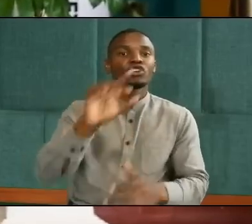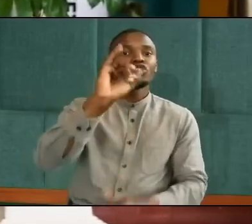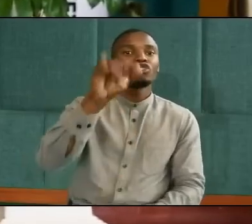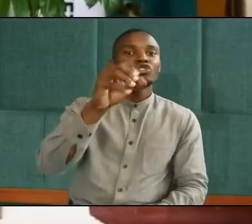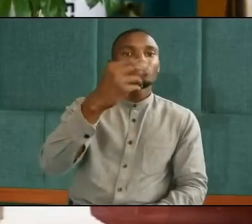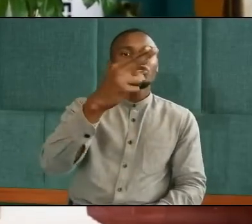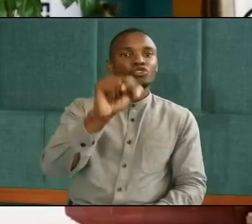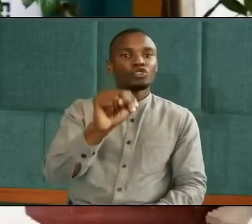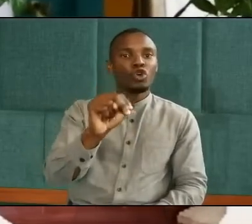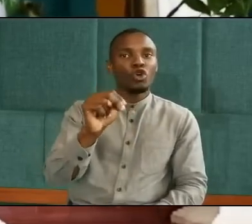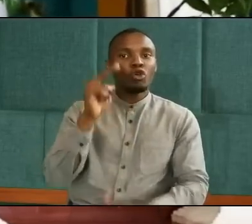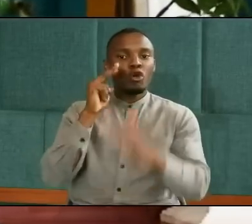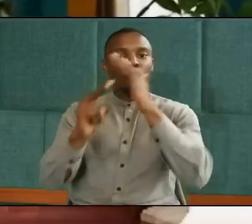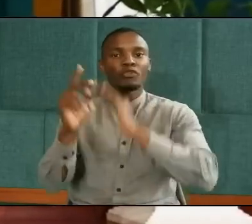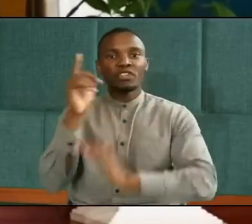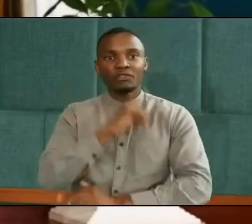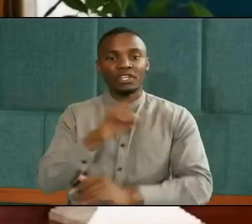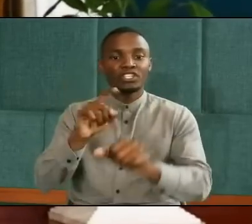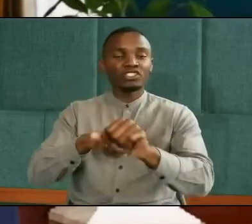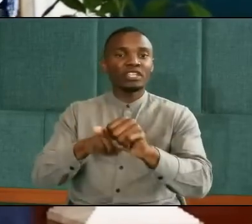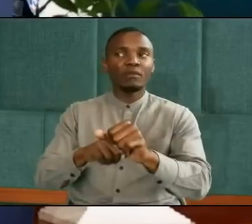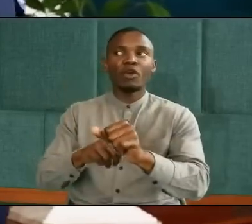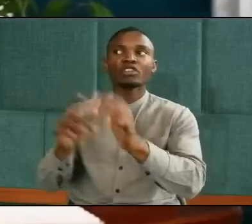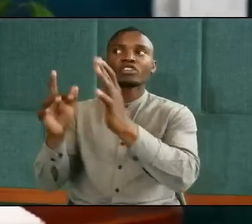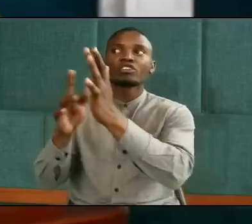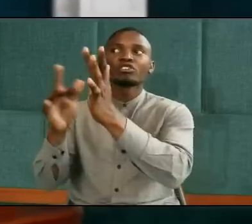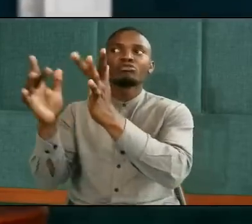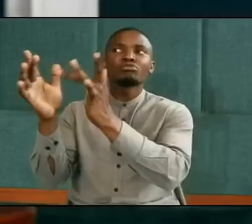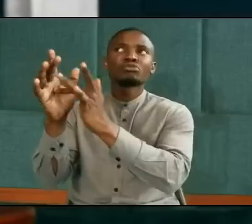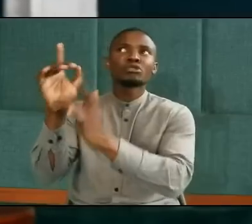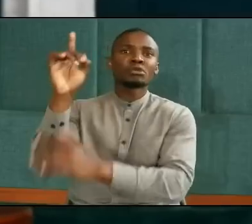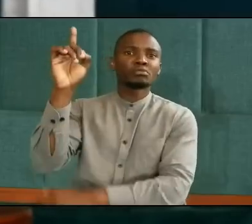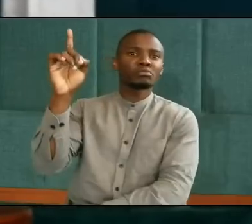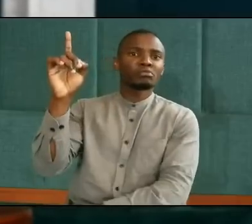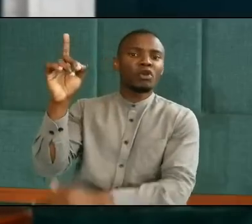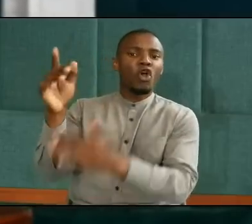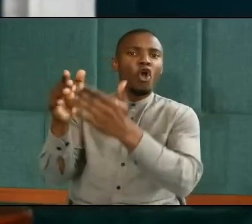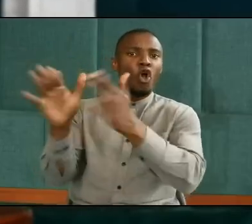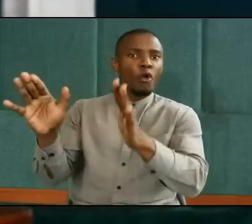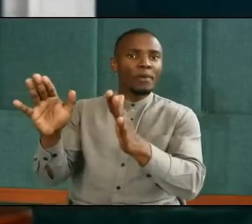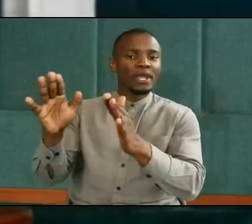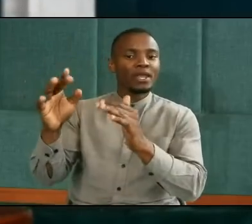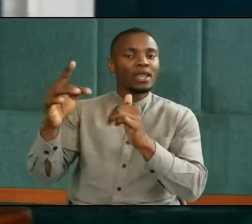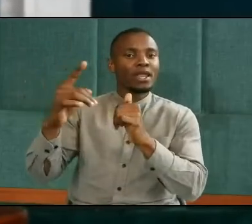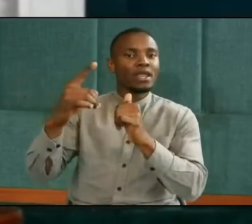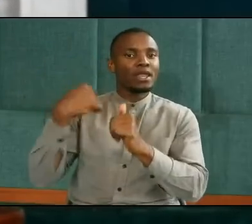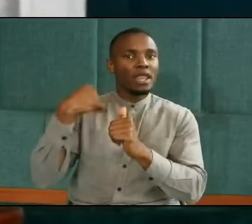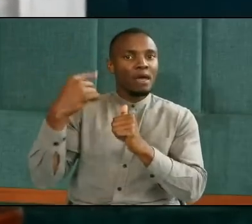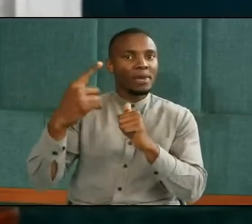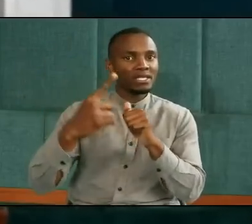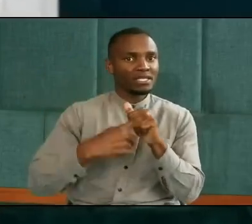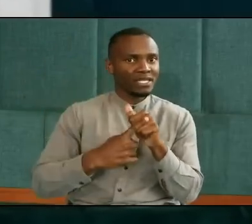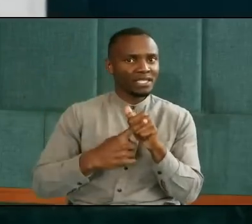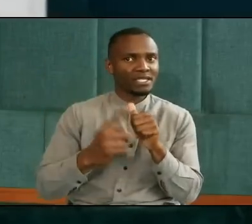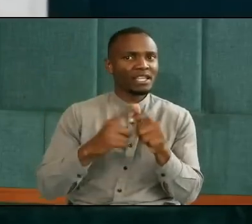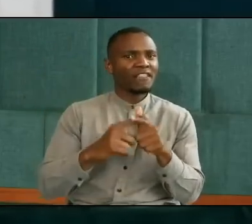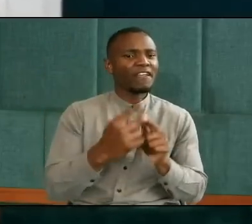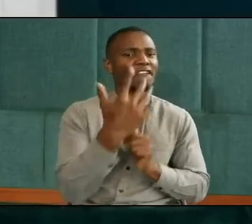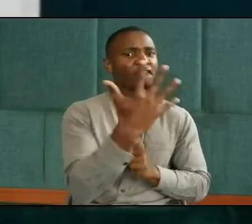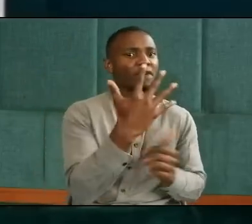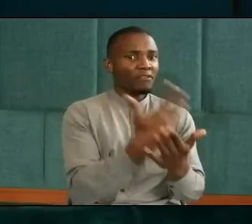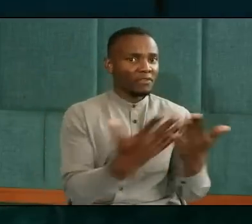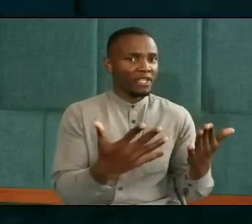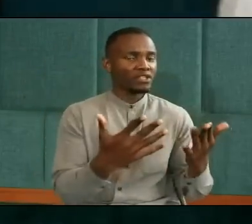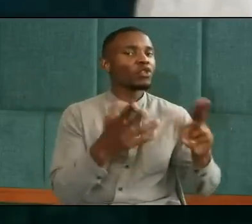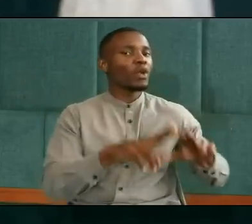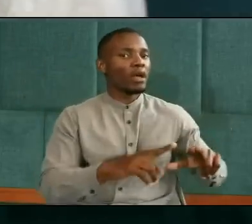John prophesied, when the Lamb in heaven should have opened seal number 6, 5 things will